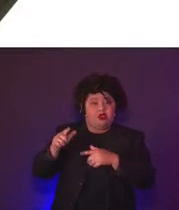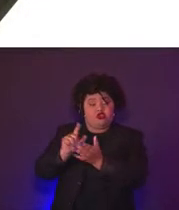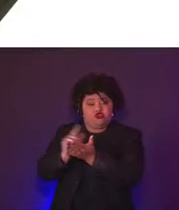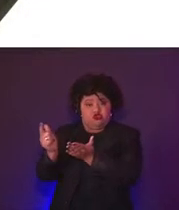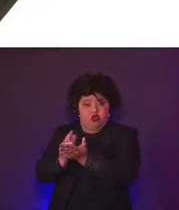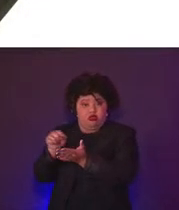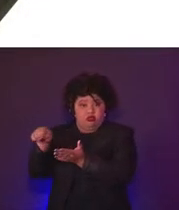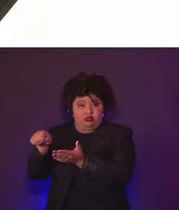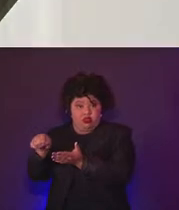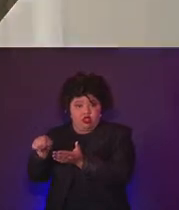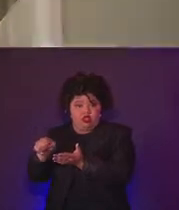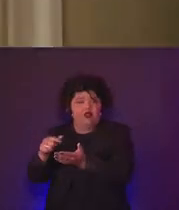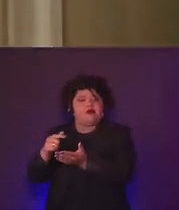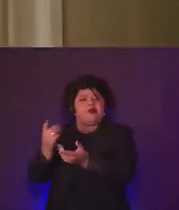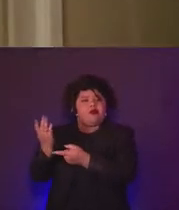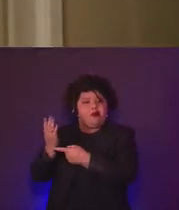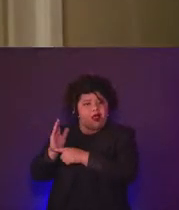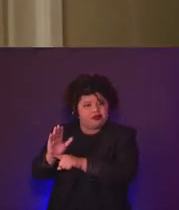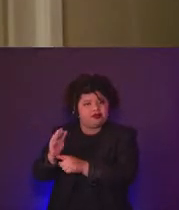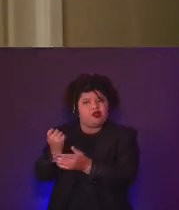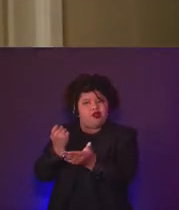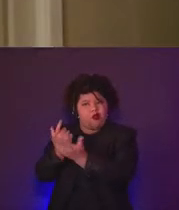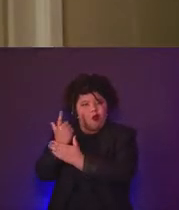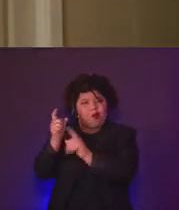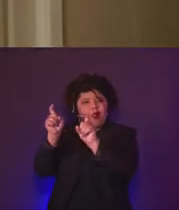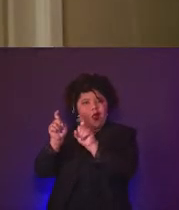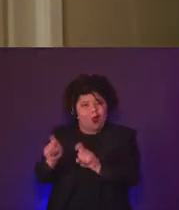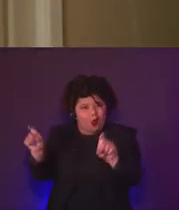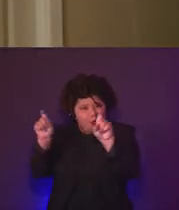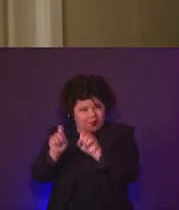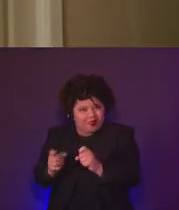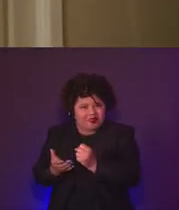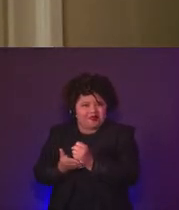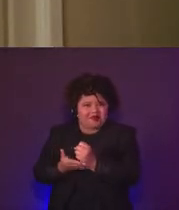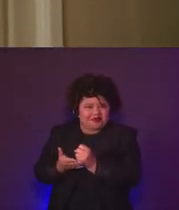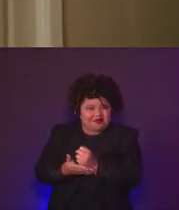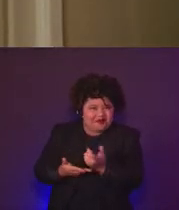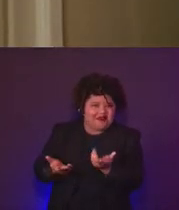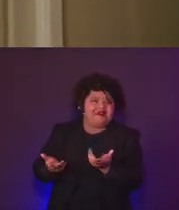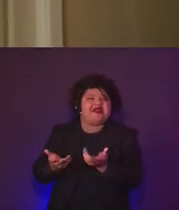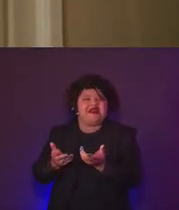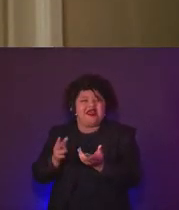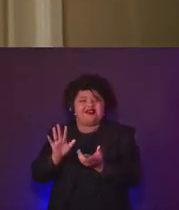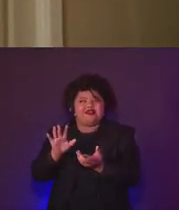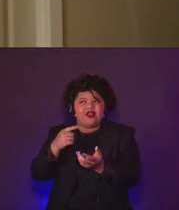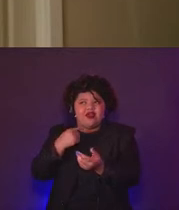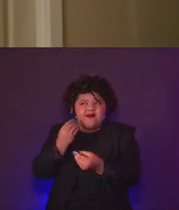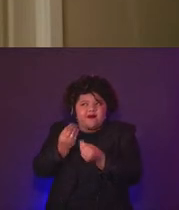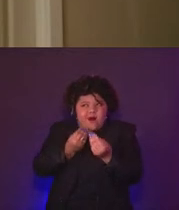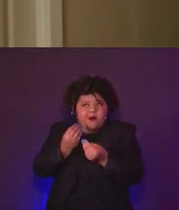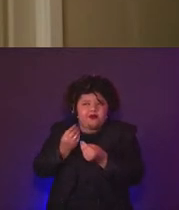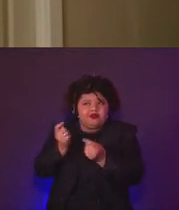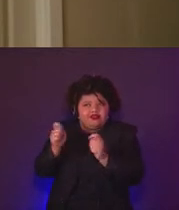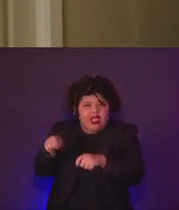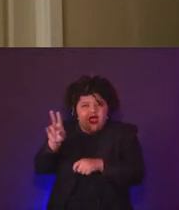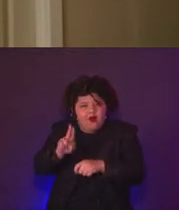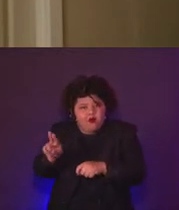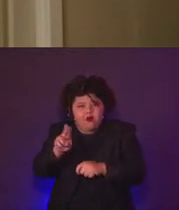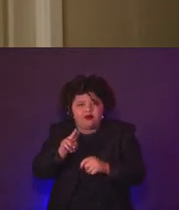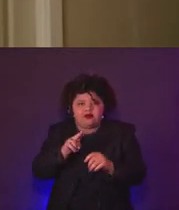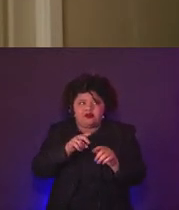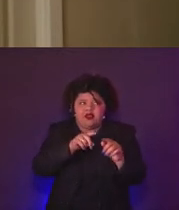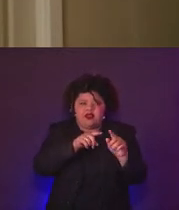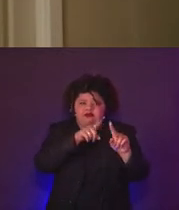at home. But with Phil and precision journalism in mind, I began seeing ways to use that computer for simple